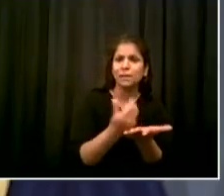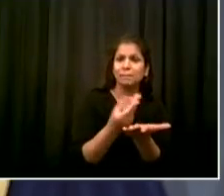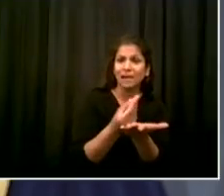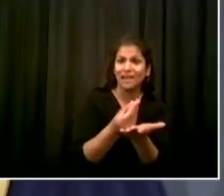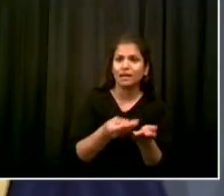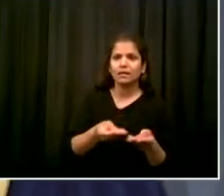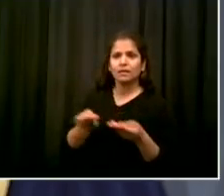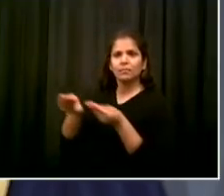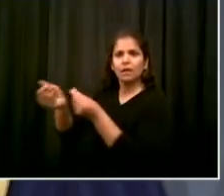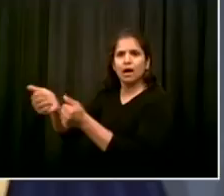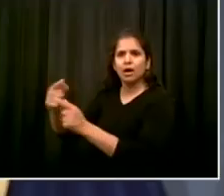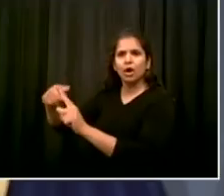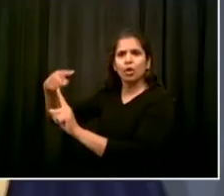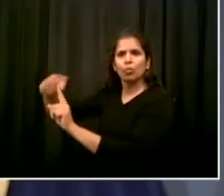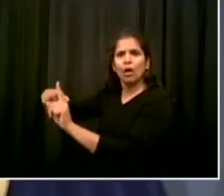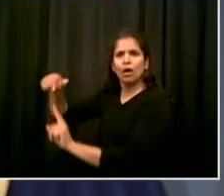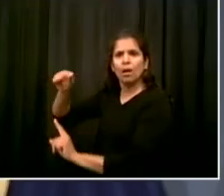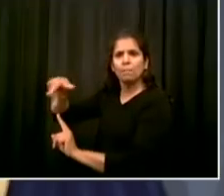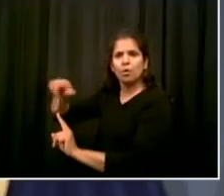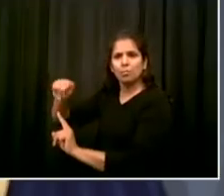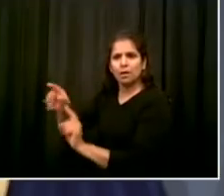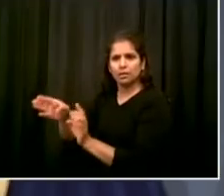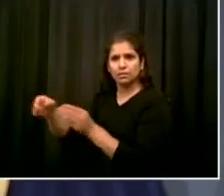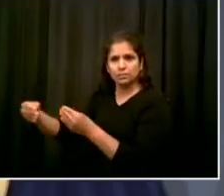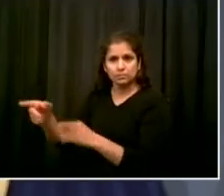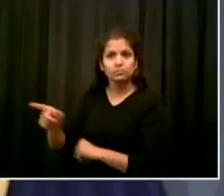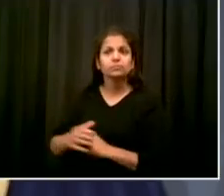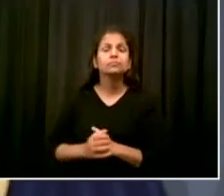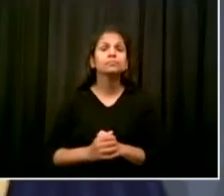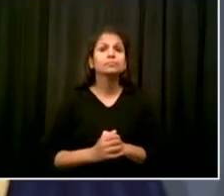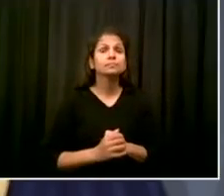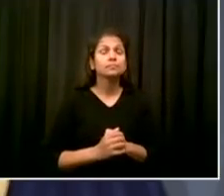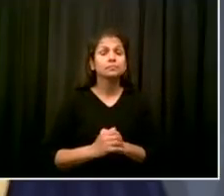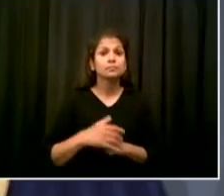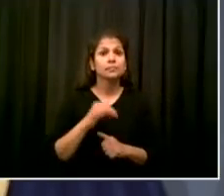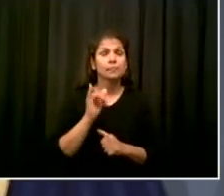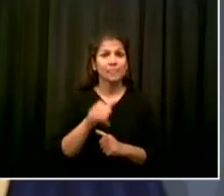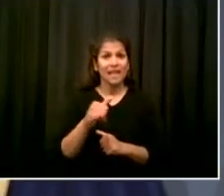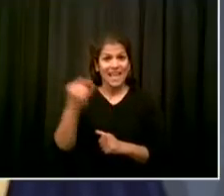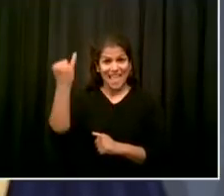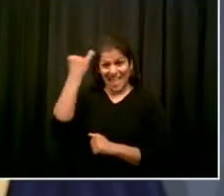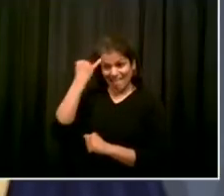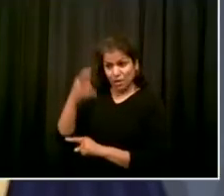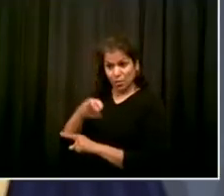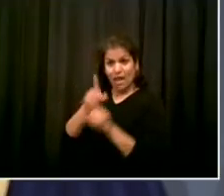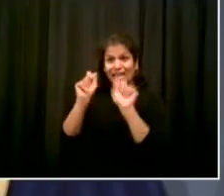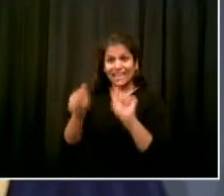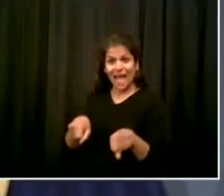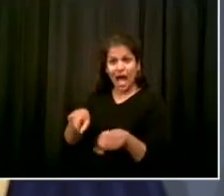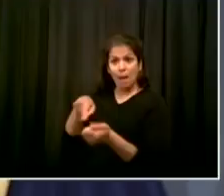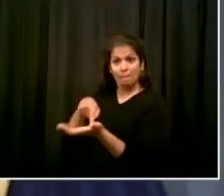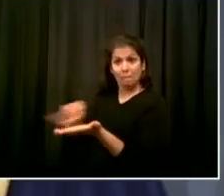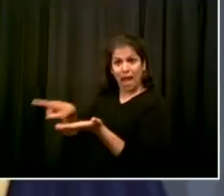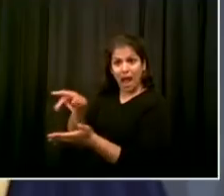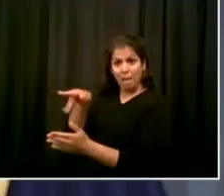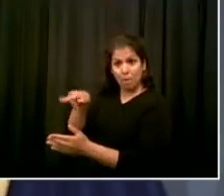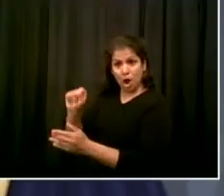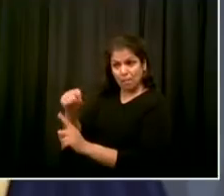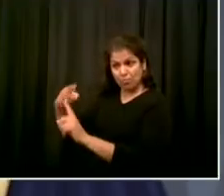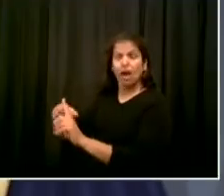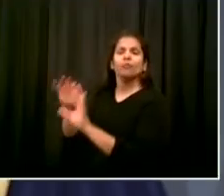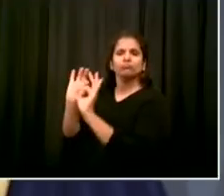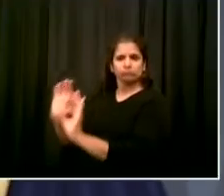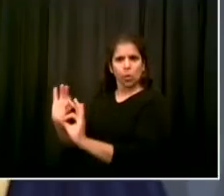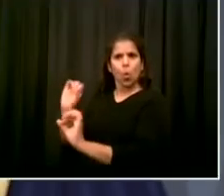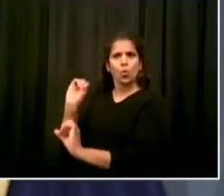flexibility as possible for anyone who can't pay the rent. I believe the state still needs to codify an approach, and it can only be done at the state